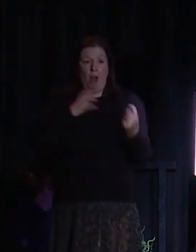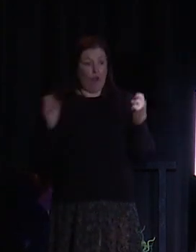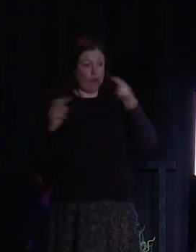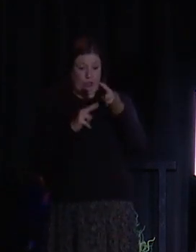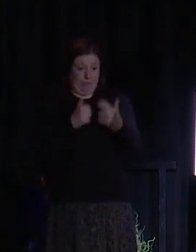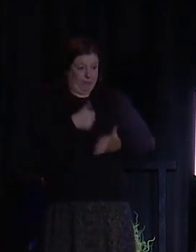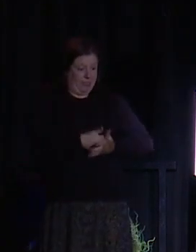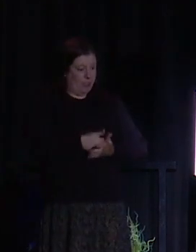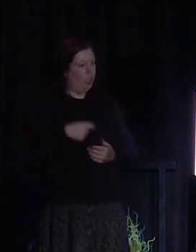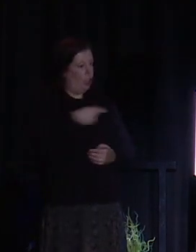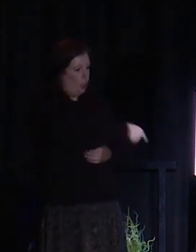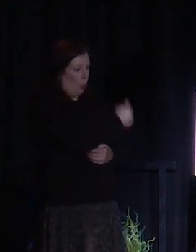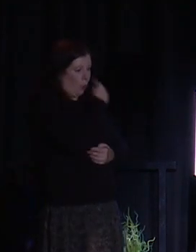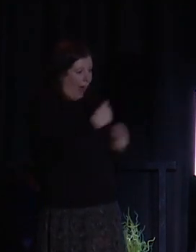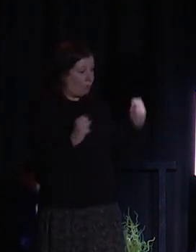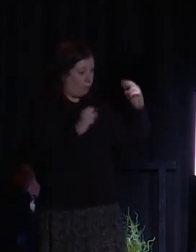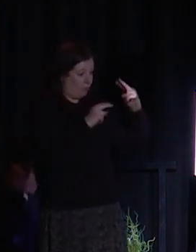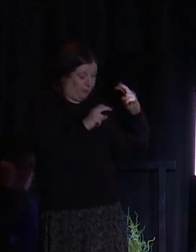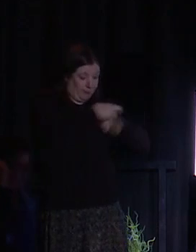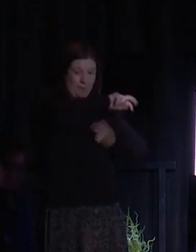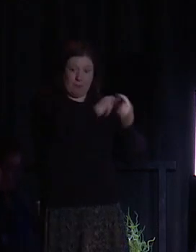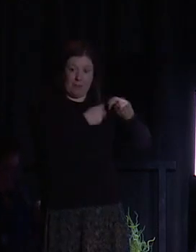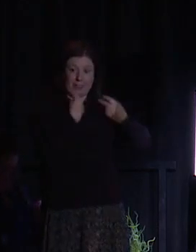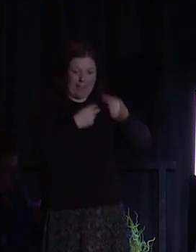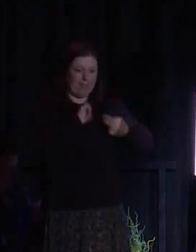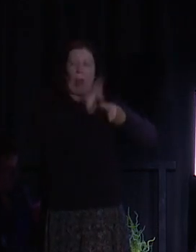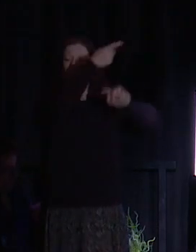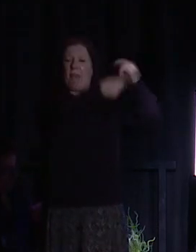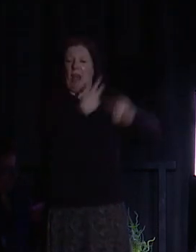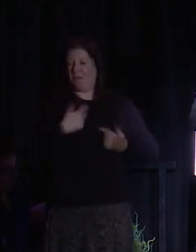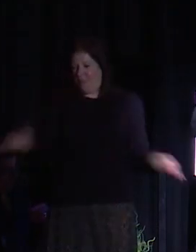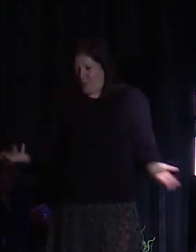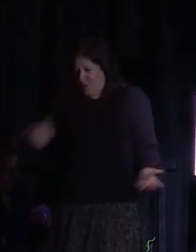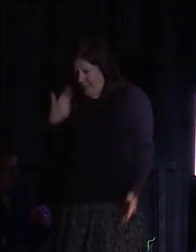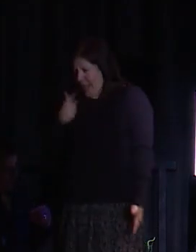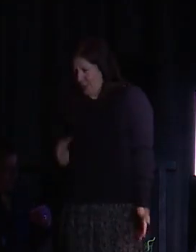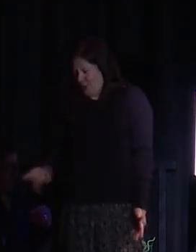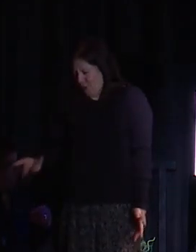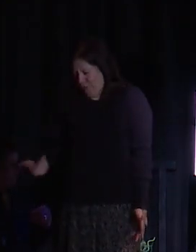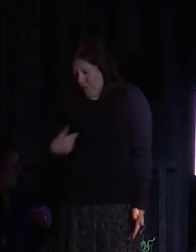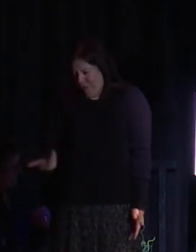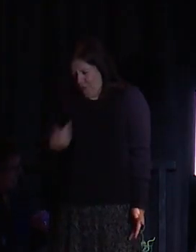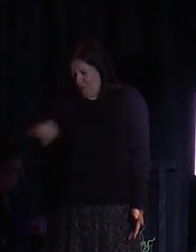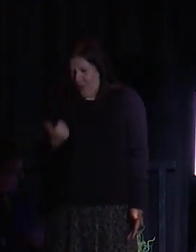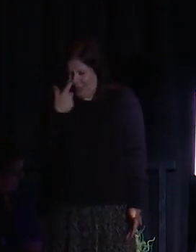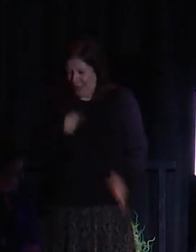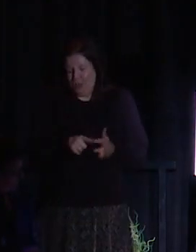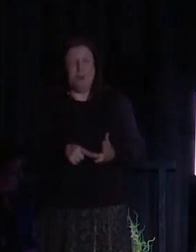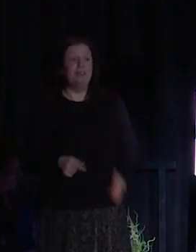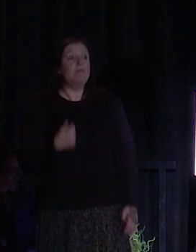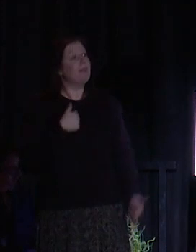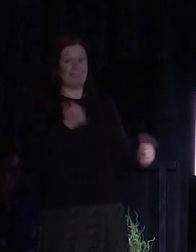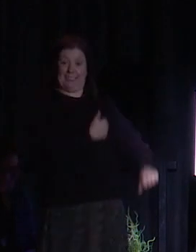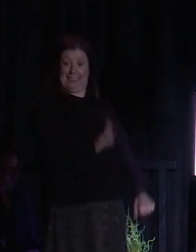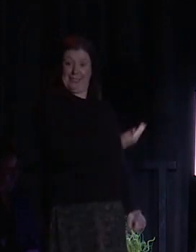bridge. Can you perform on it? Can you dance on it? Can you do flips and stuff off it? And we went, yeah, fine, yeah, whatever, yeah. And we